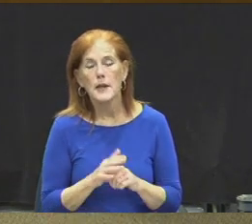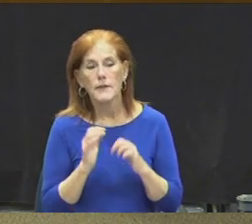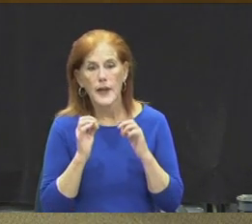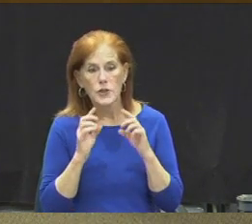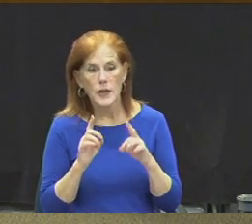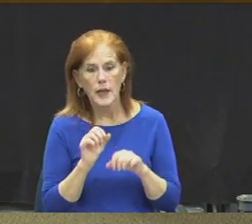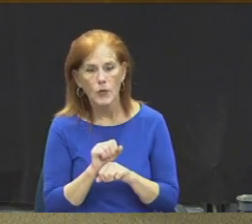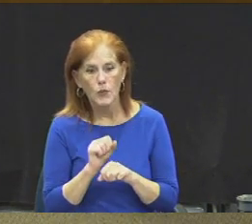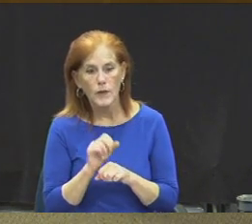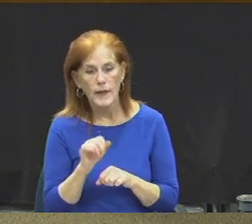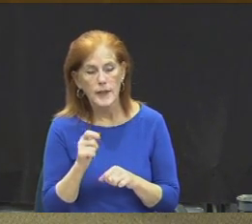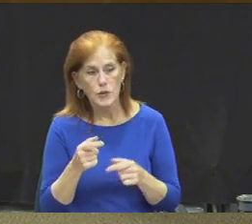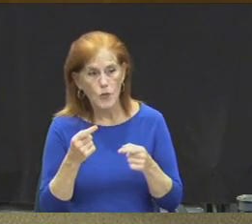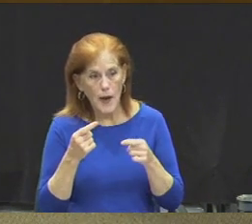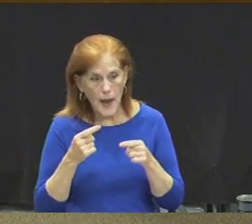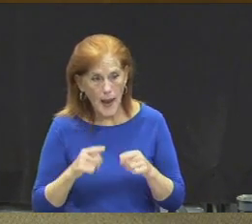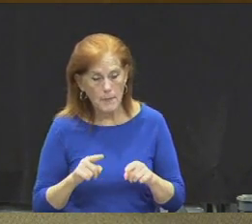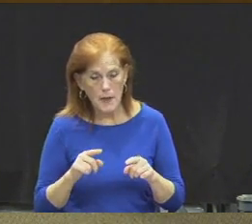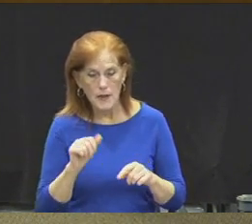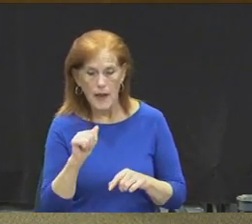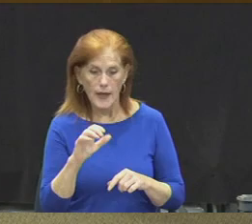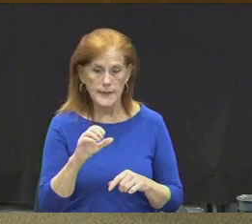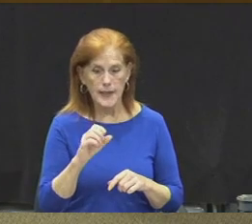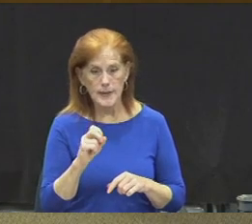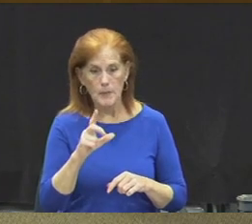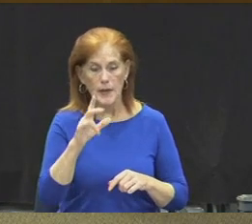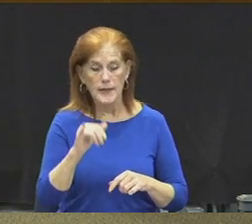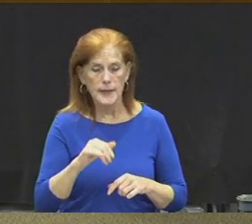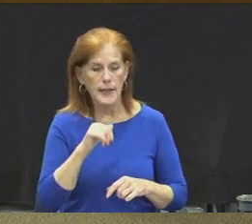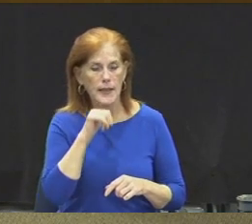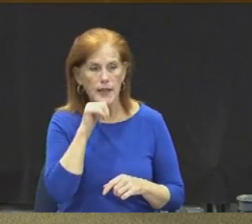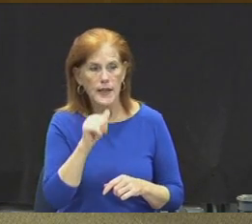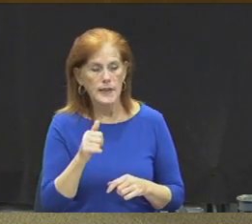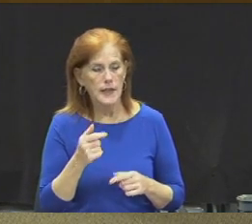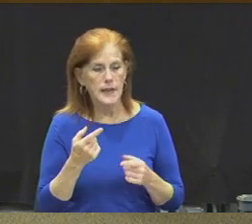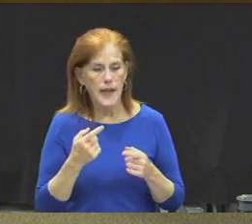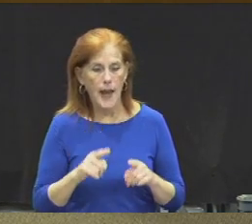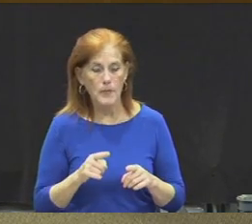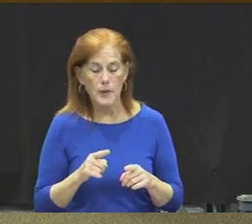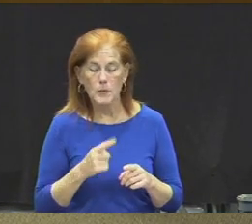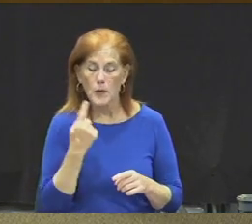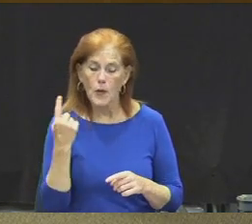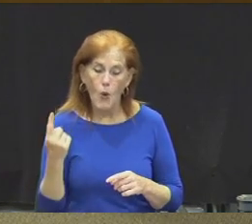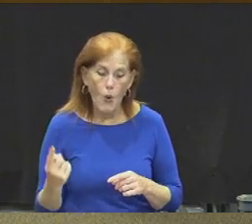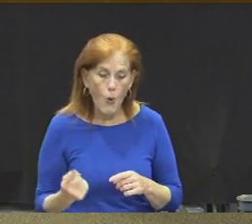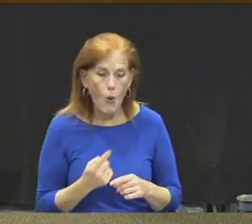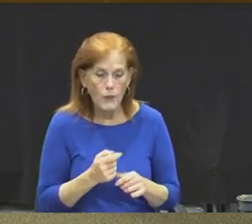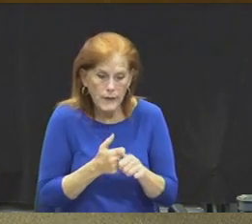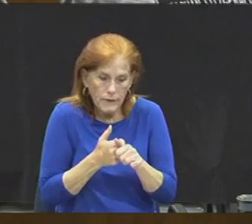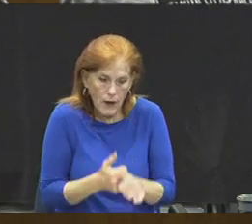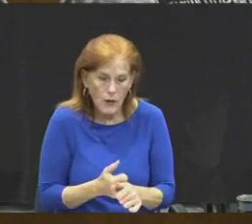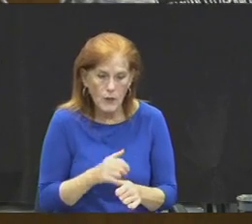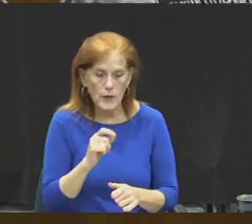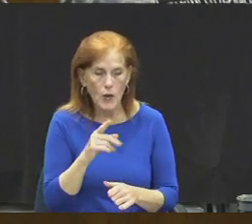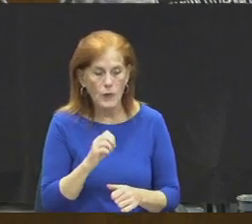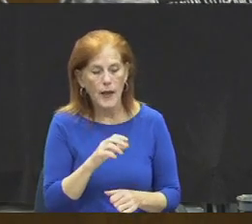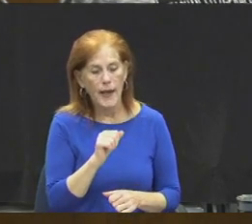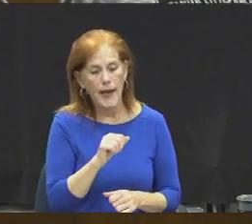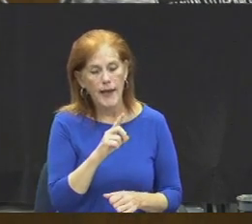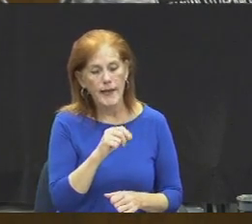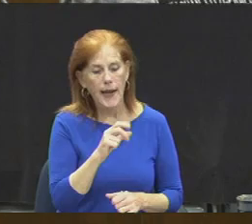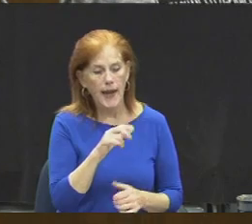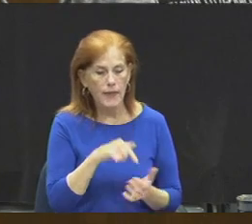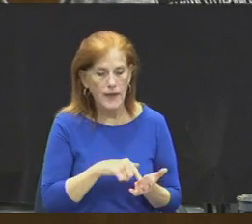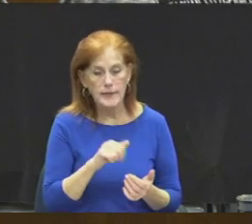the fact that, like, accessibility doesn't come from strictly following code, and everything they mentioned with, like, ADA this